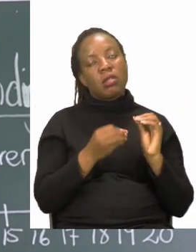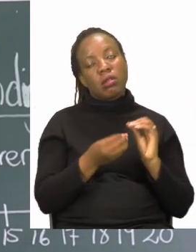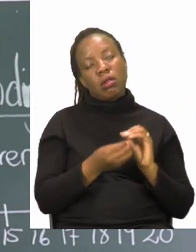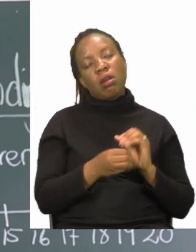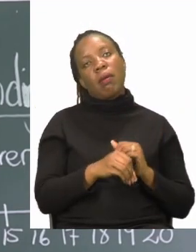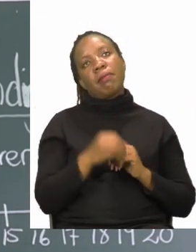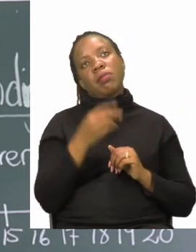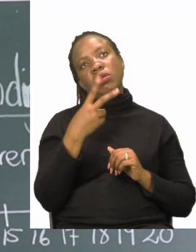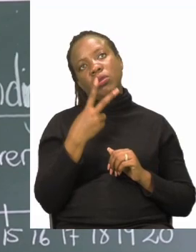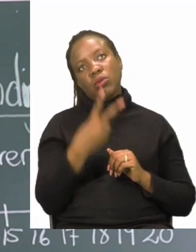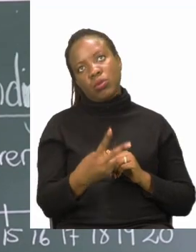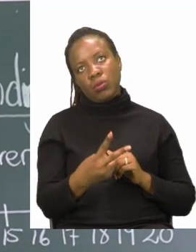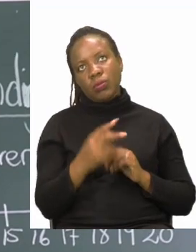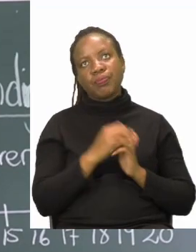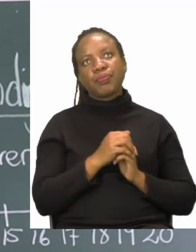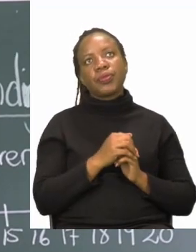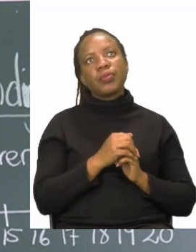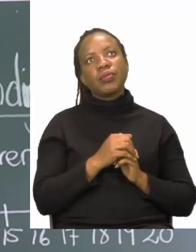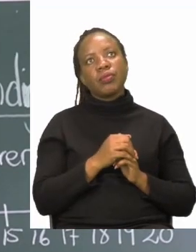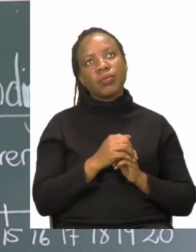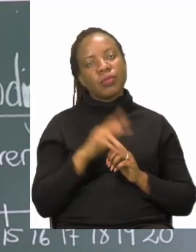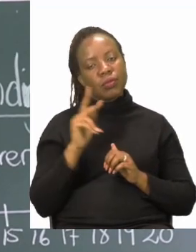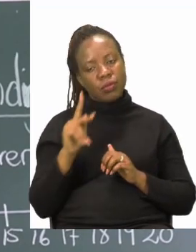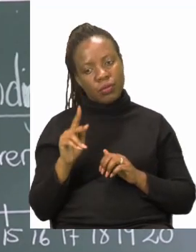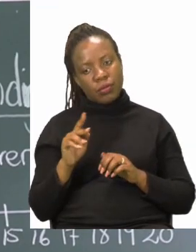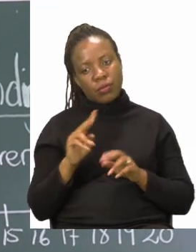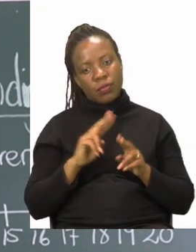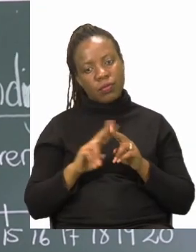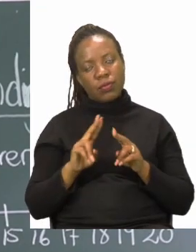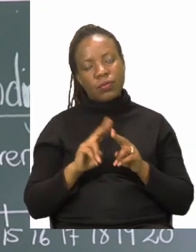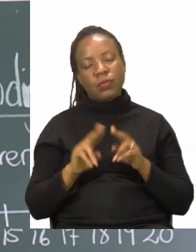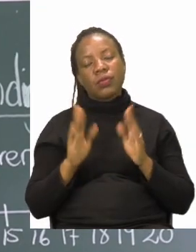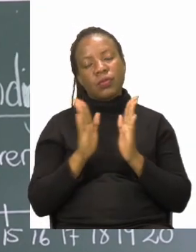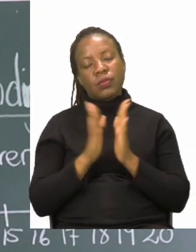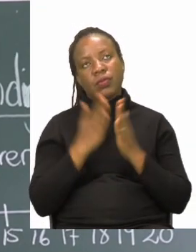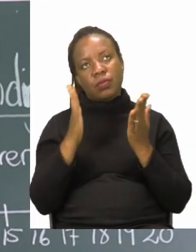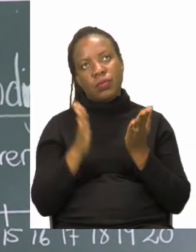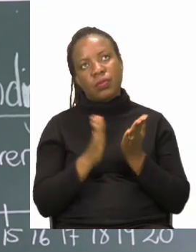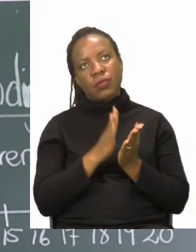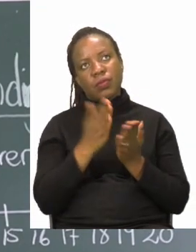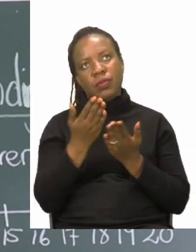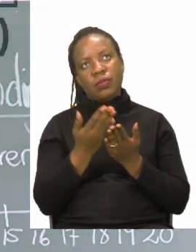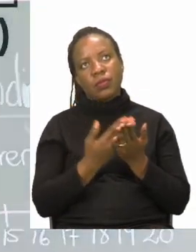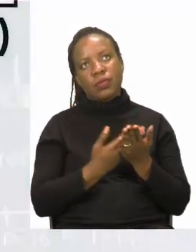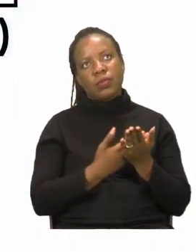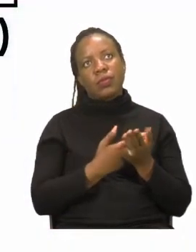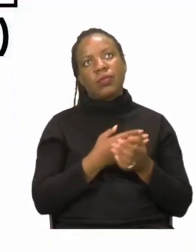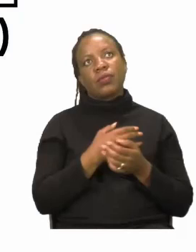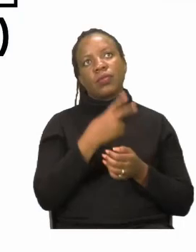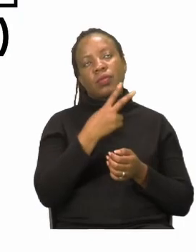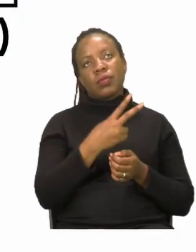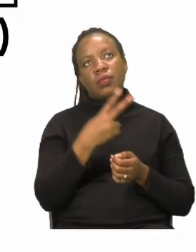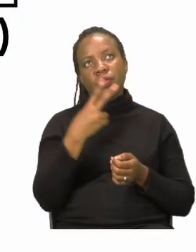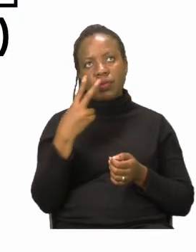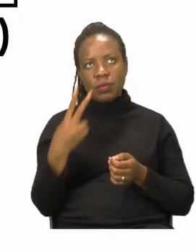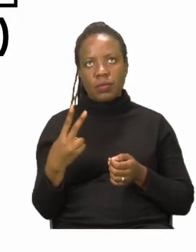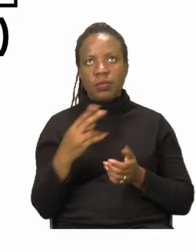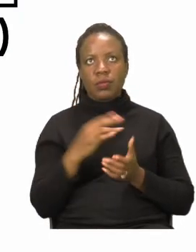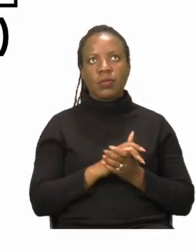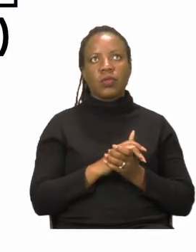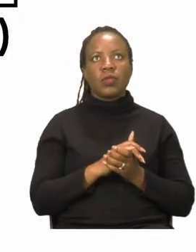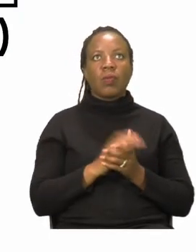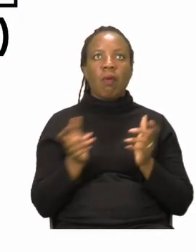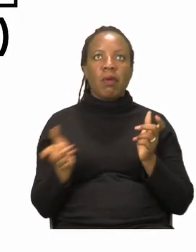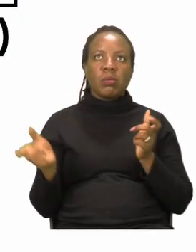let's quickly go to page 22 in the booklets and have a look at some